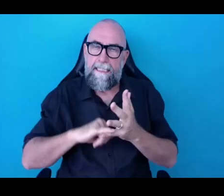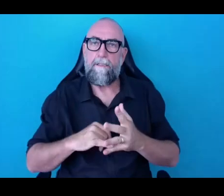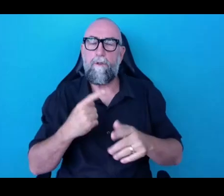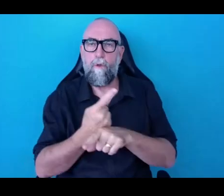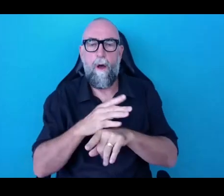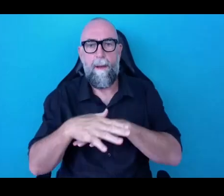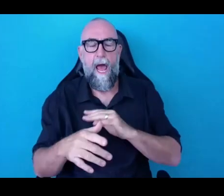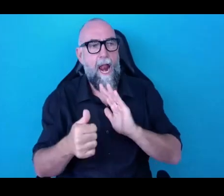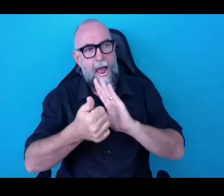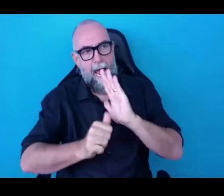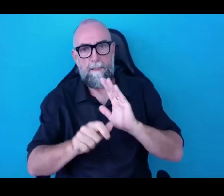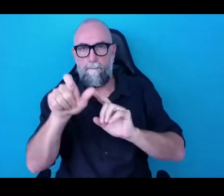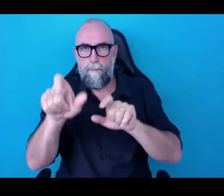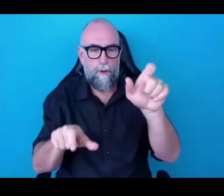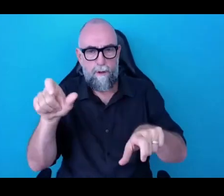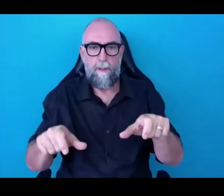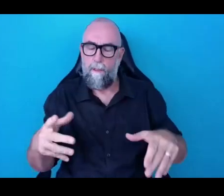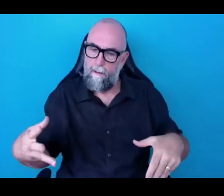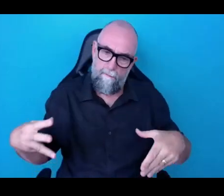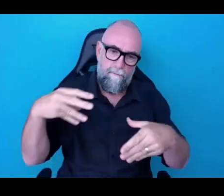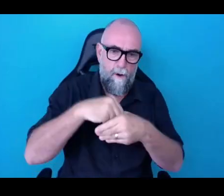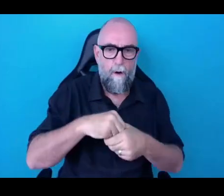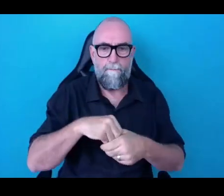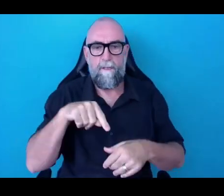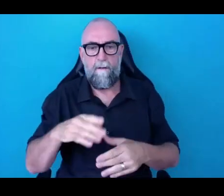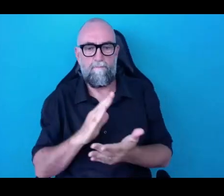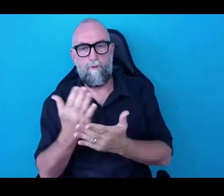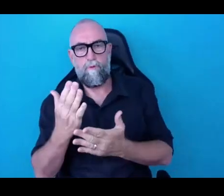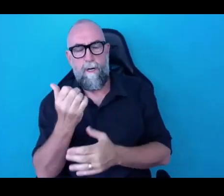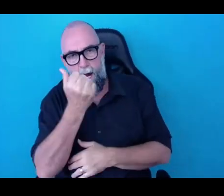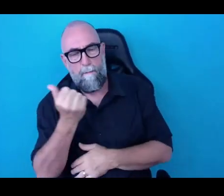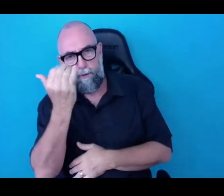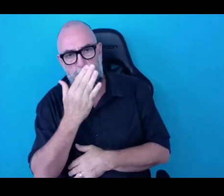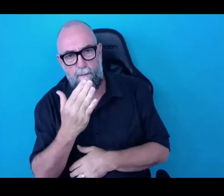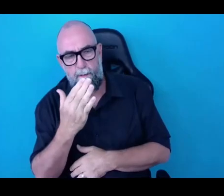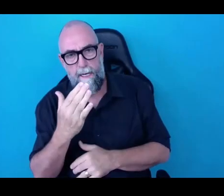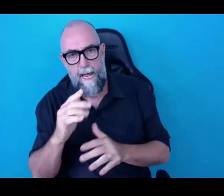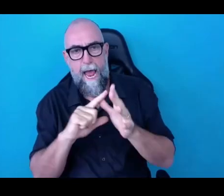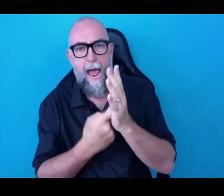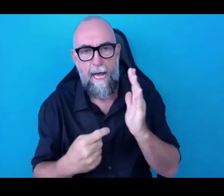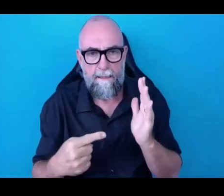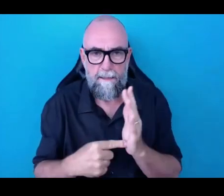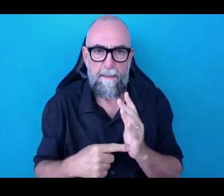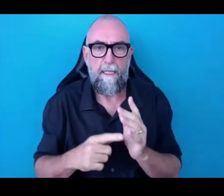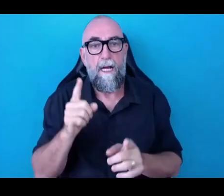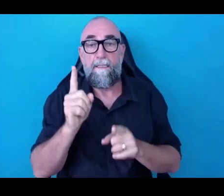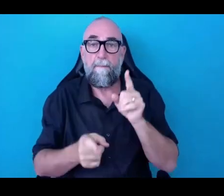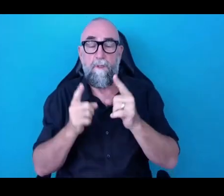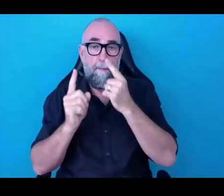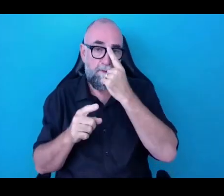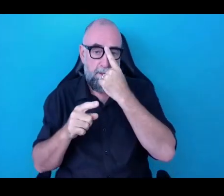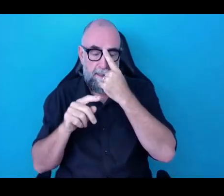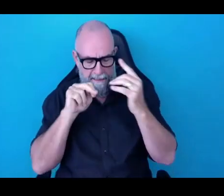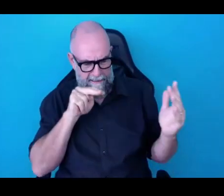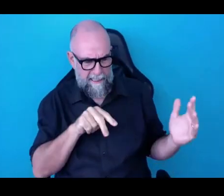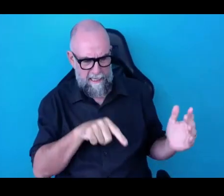for I guess for the sense of this conversation, that not necessarily looks Aboriginal, or the prescribed idea of